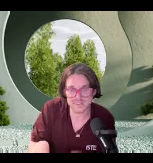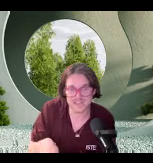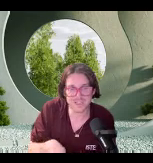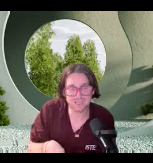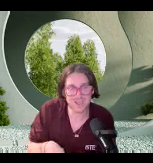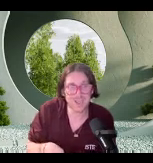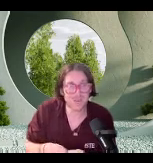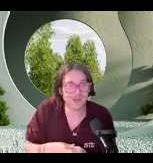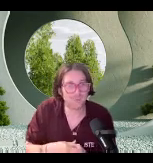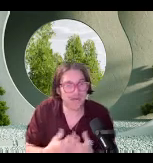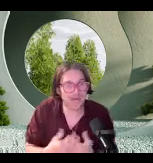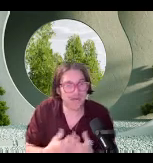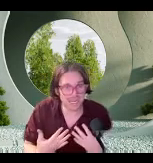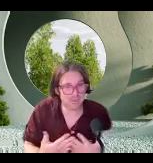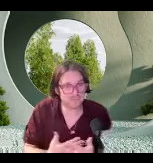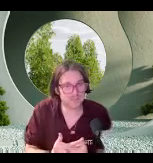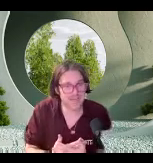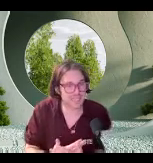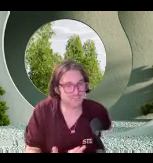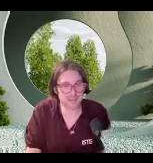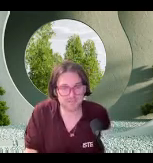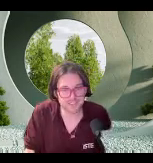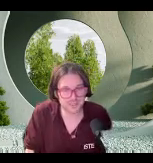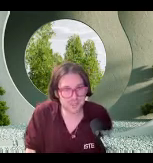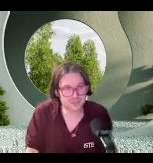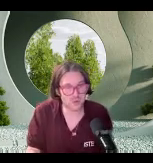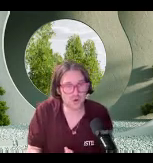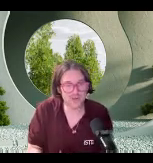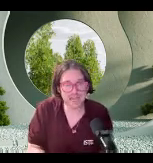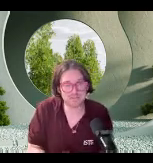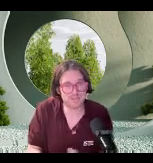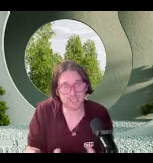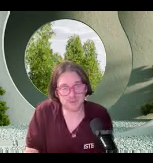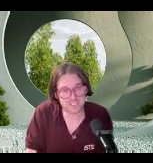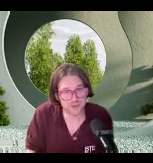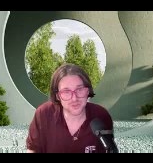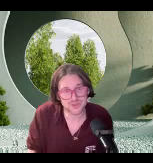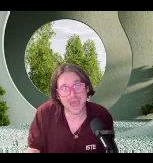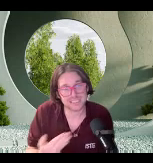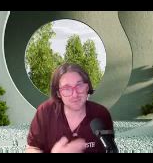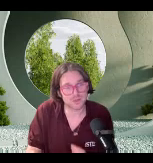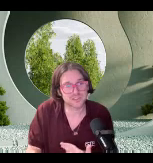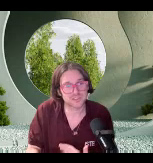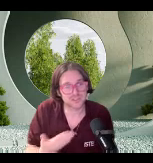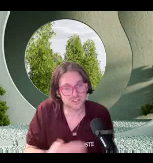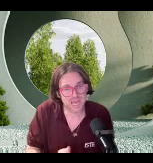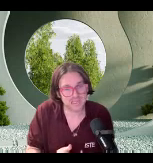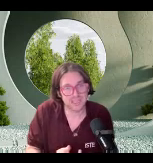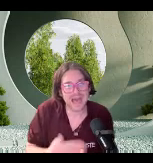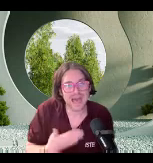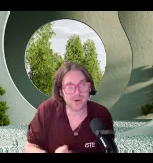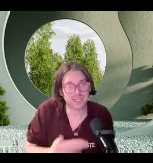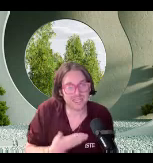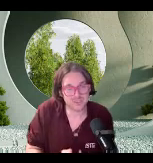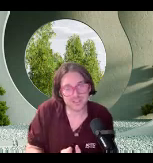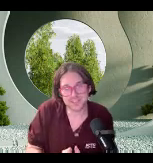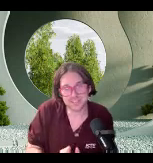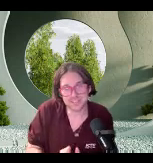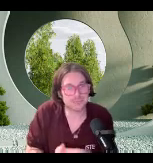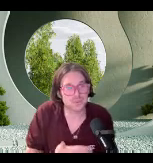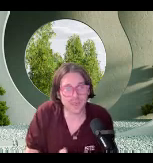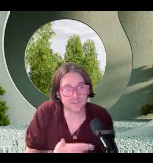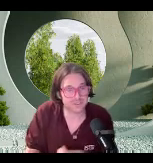look at in just a second. But when I am asked by professors, or when I'm speaking with teachers who ask me the question, John, how can I